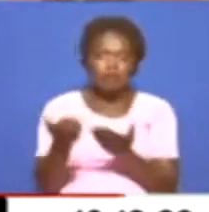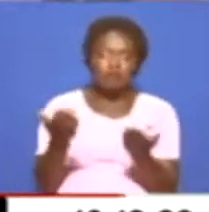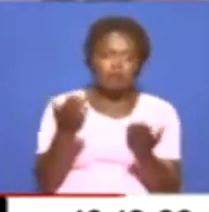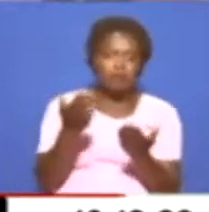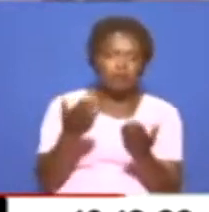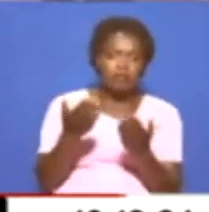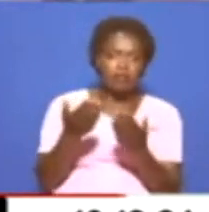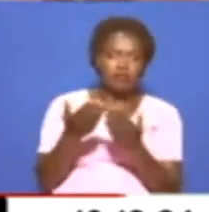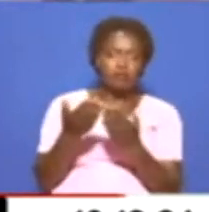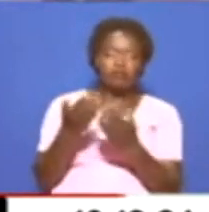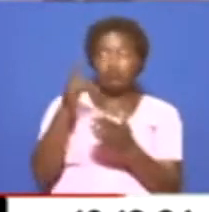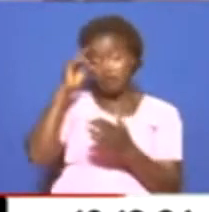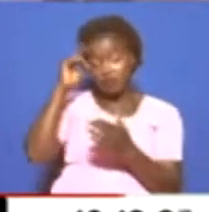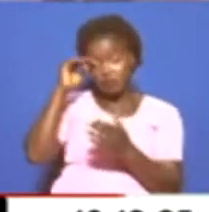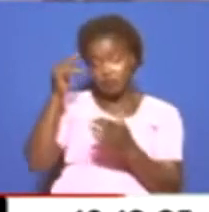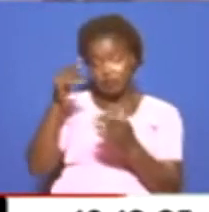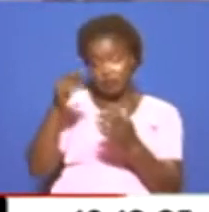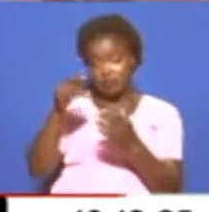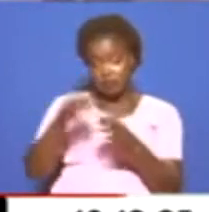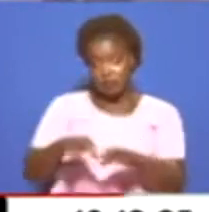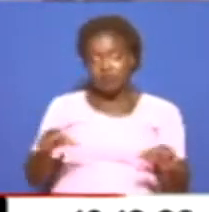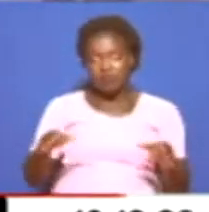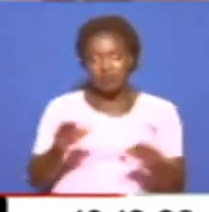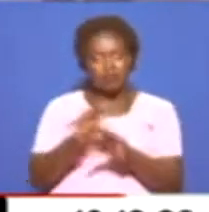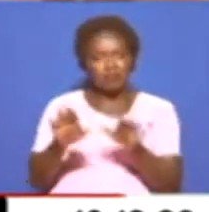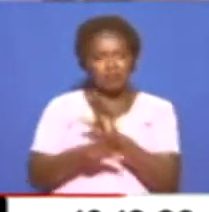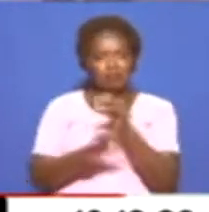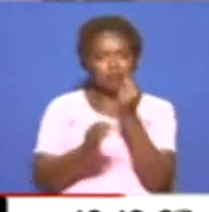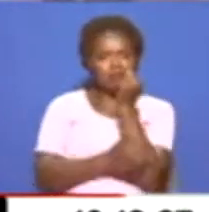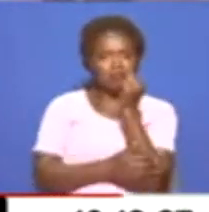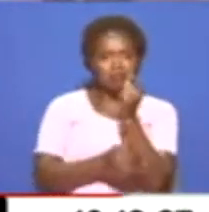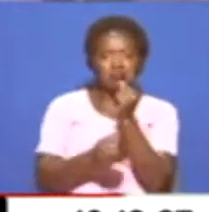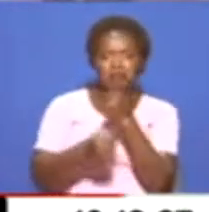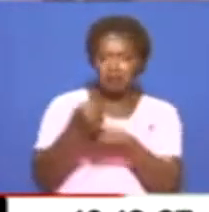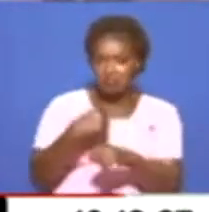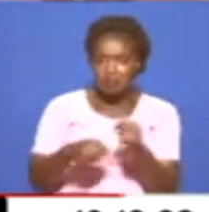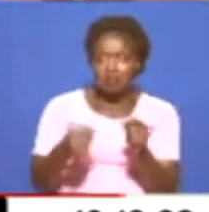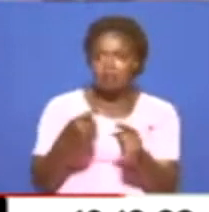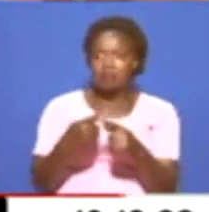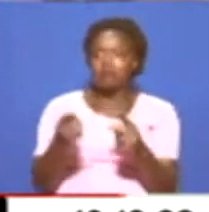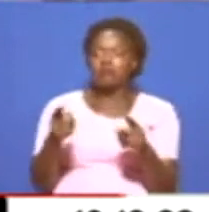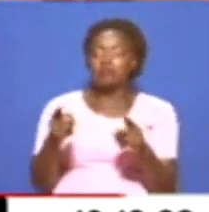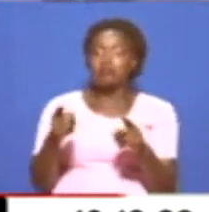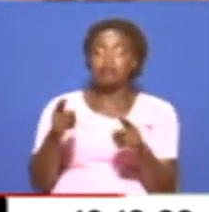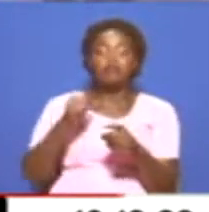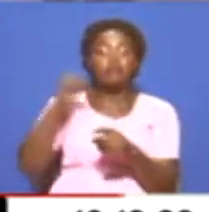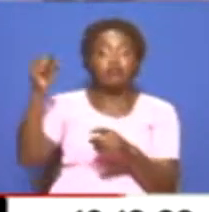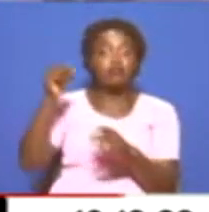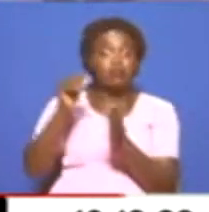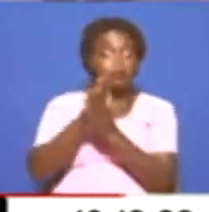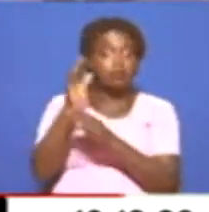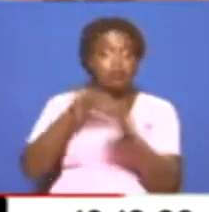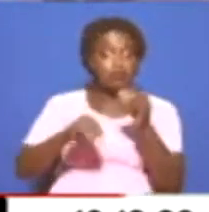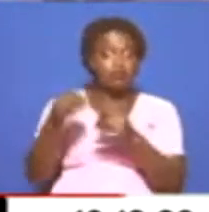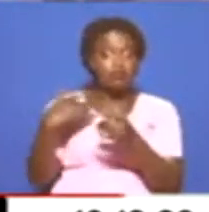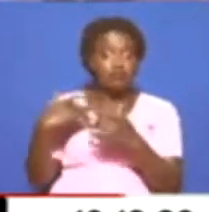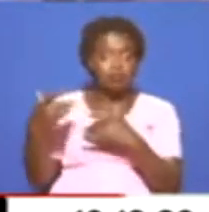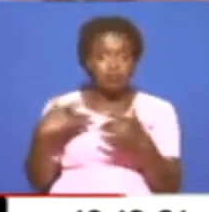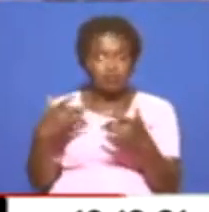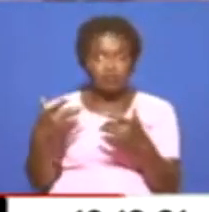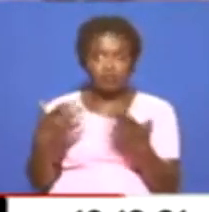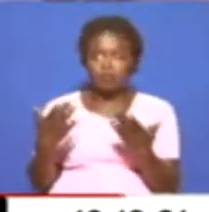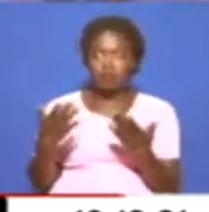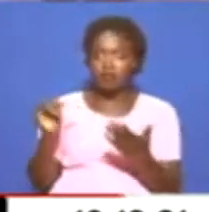you get a leeway out of there. As far as the politics and the conduction of election are concerned, I leave it to the